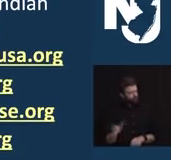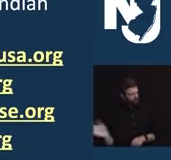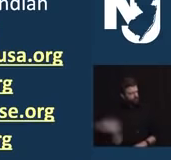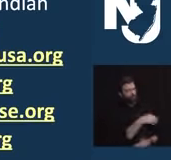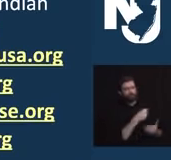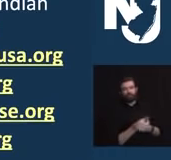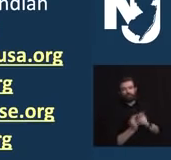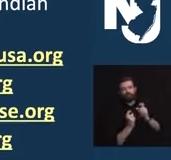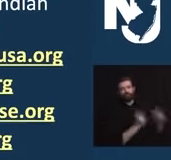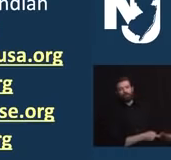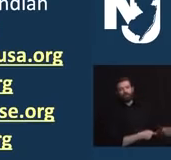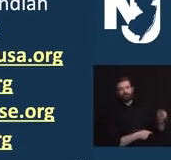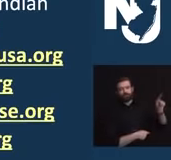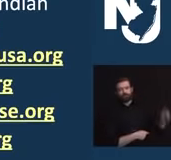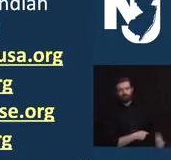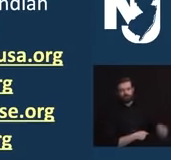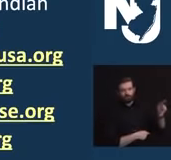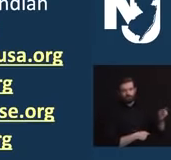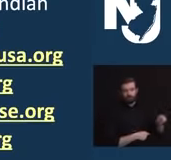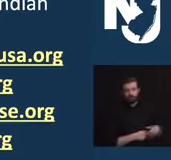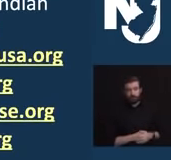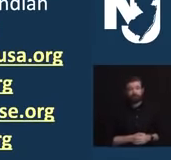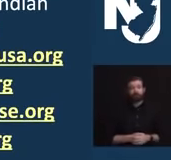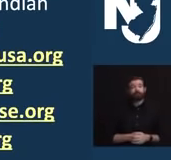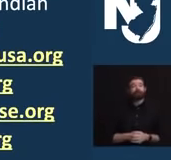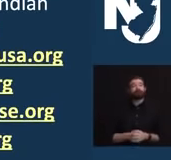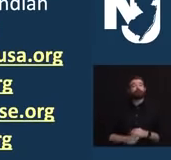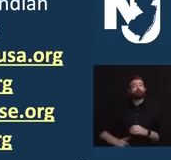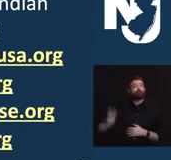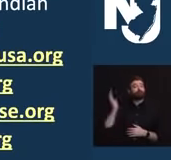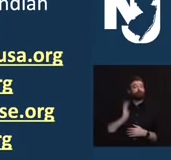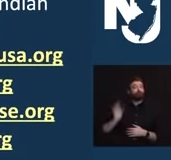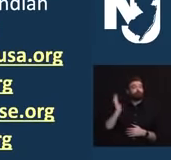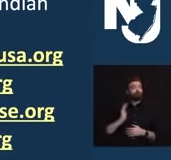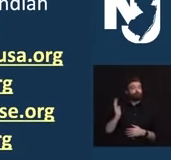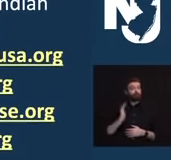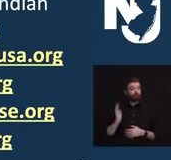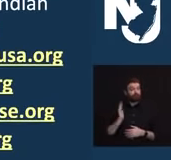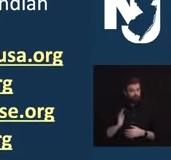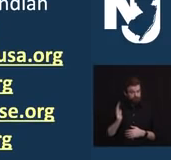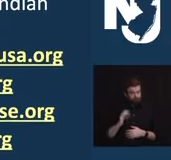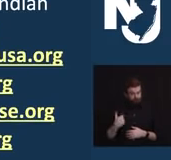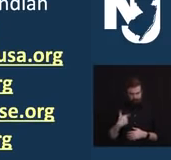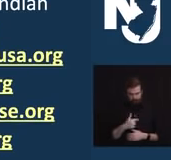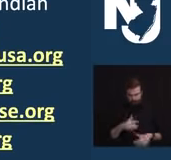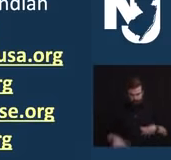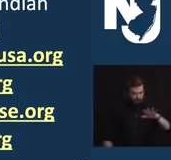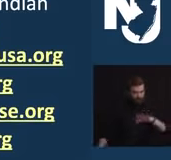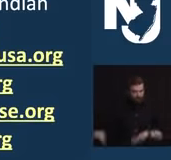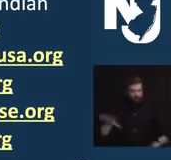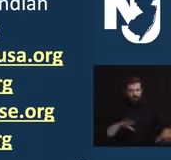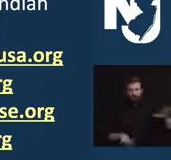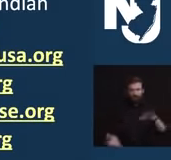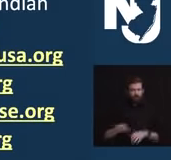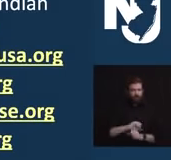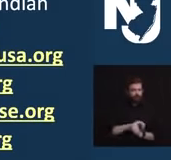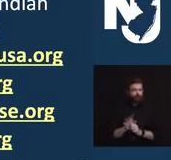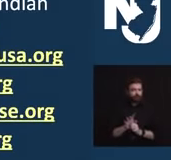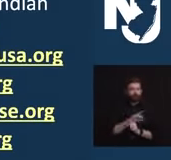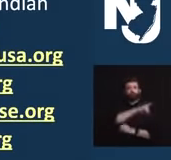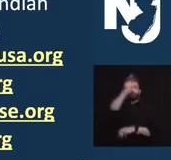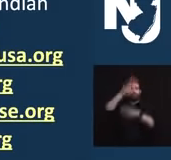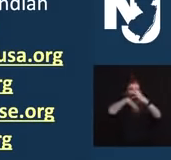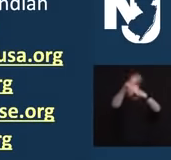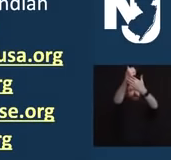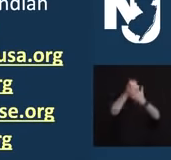said last Wednesday, the world stood with us when we were at our lowest. Now it's time to return the favor, and it is especially noteworthy for us